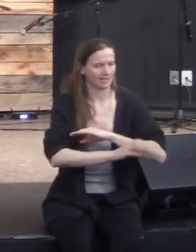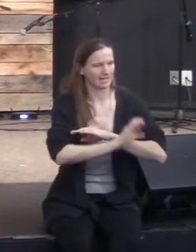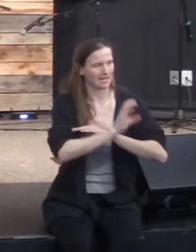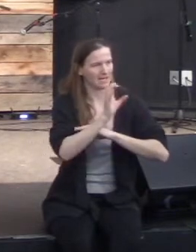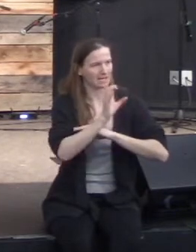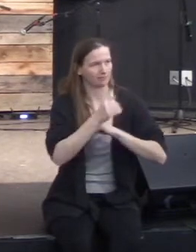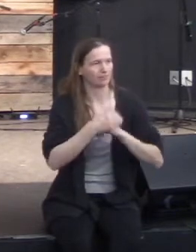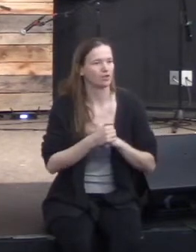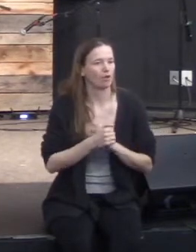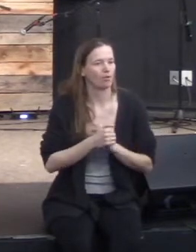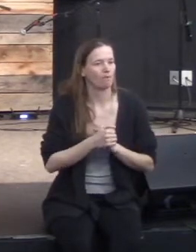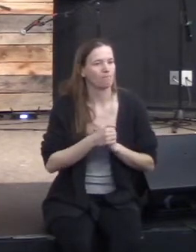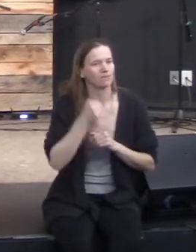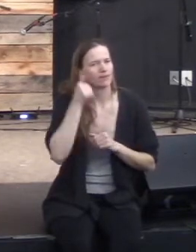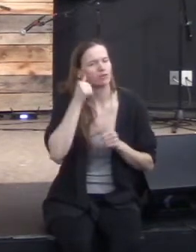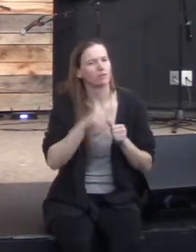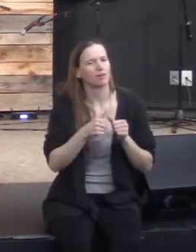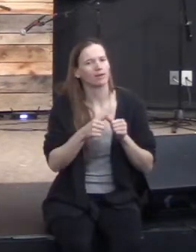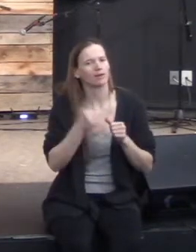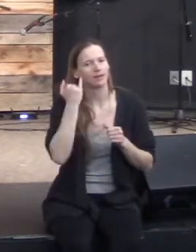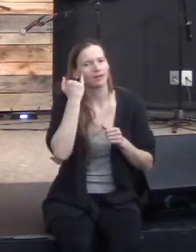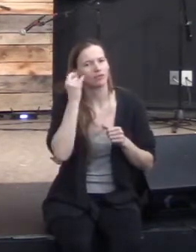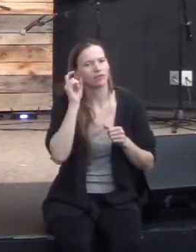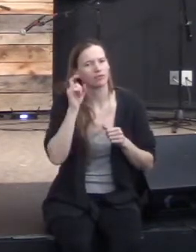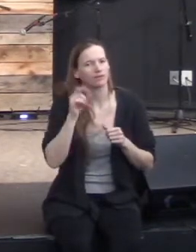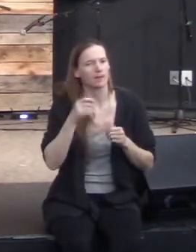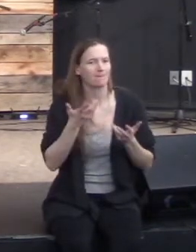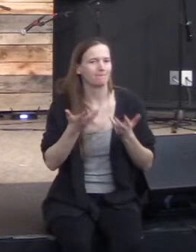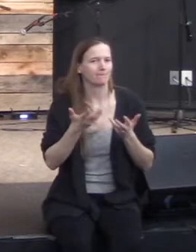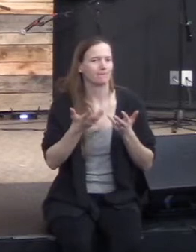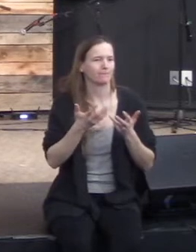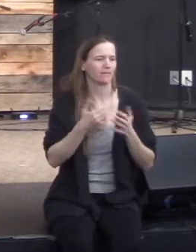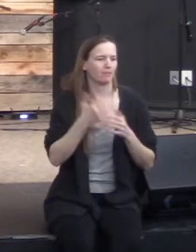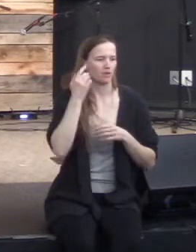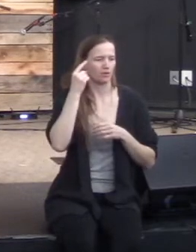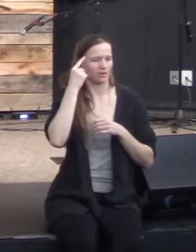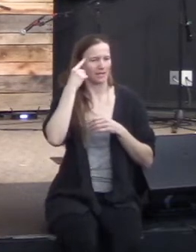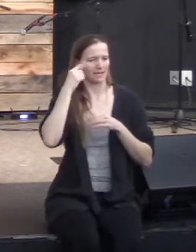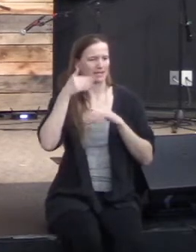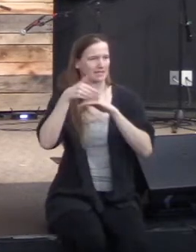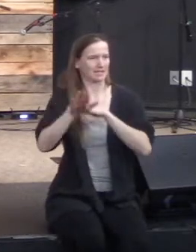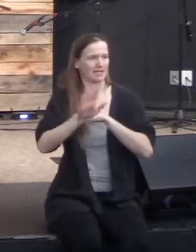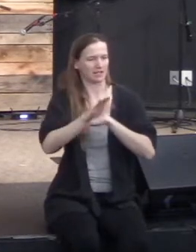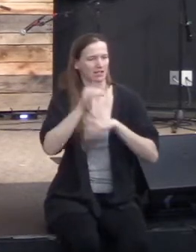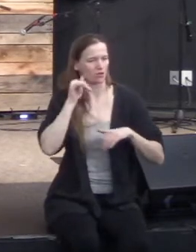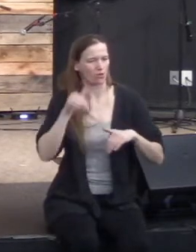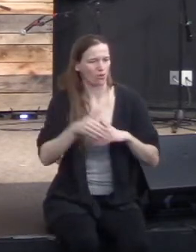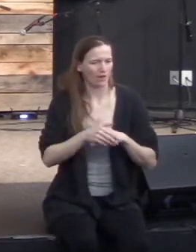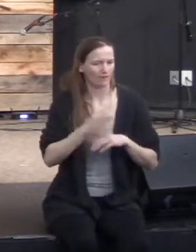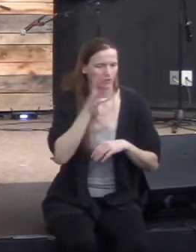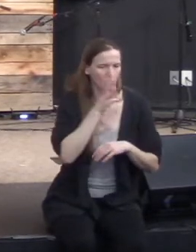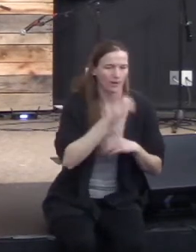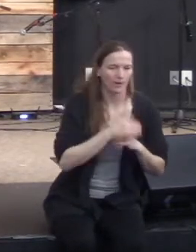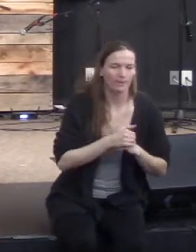be? When you've stolen everything from someone that you were supposed to